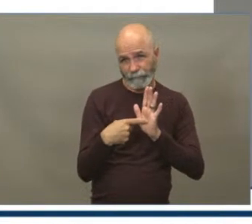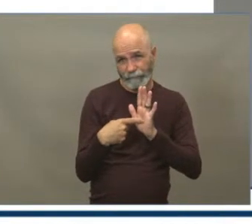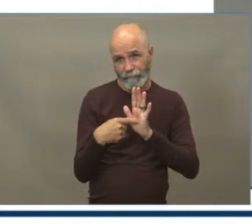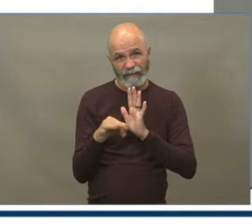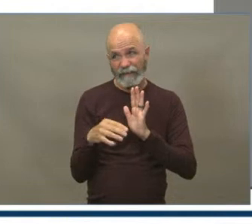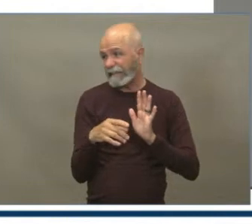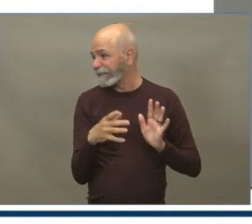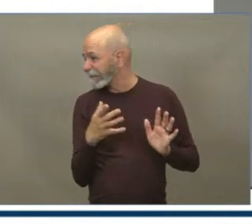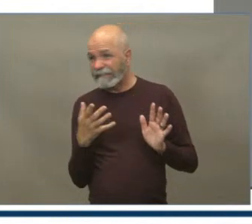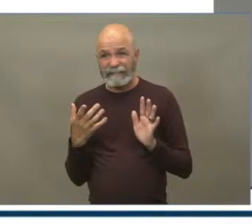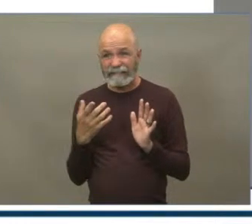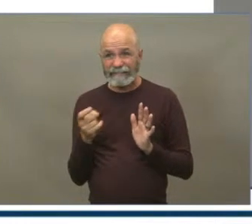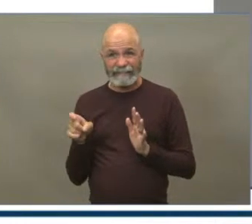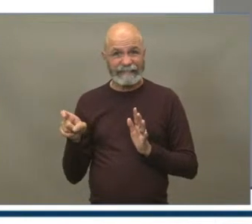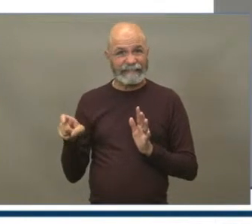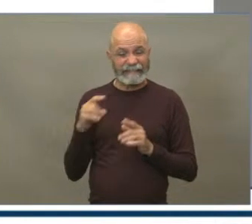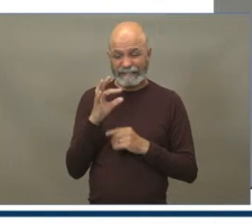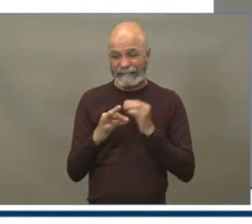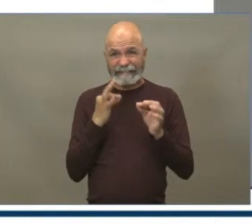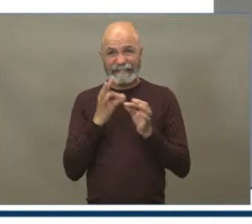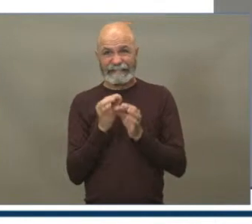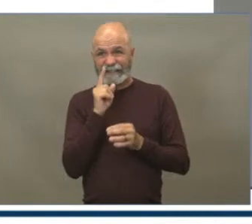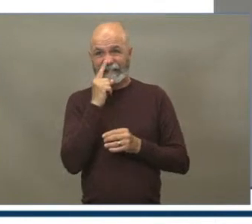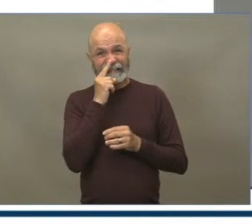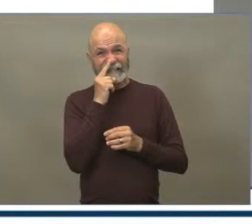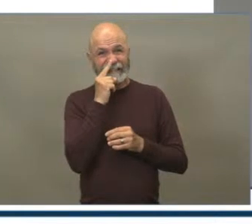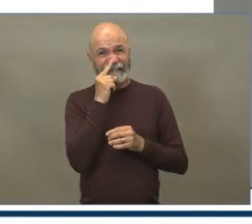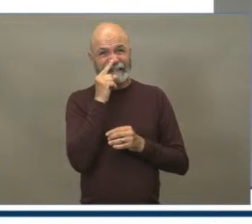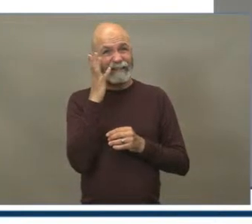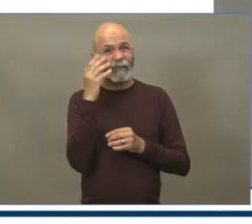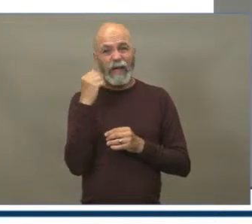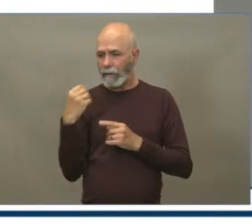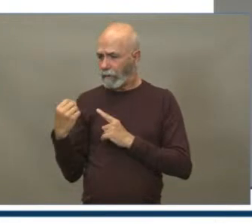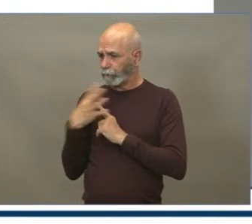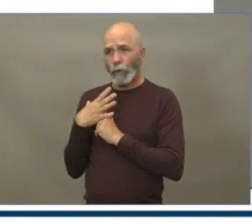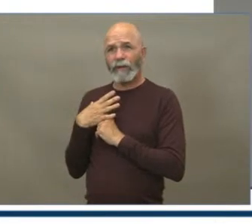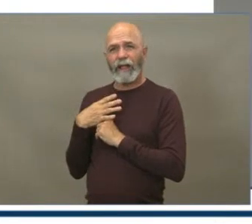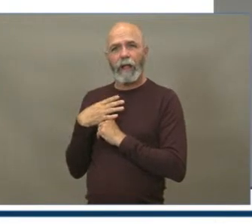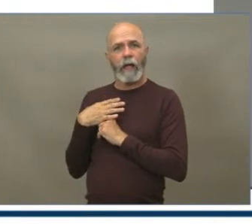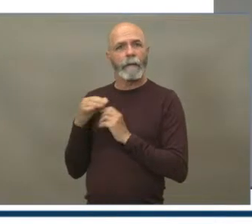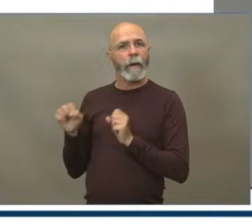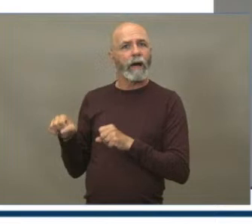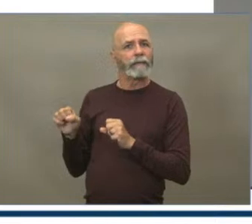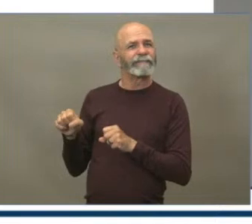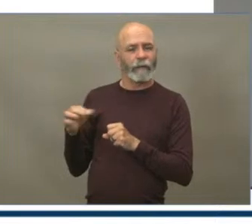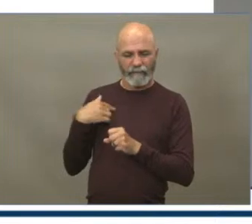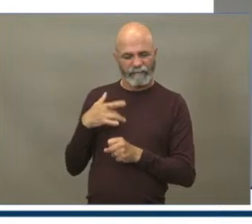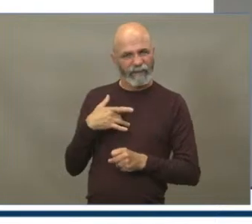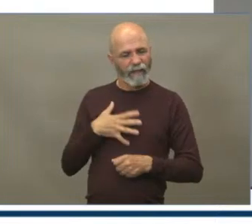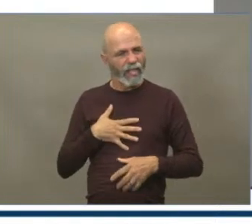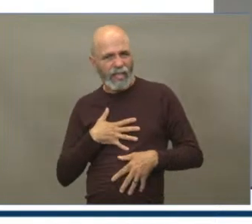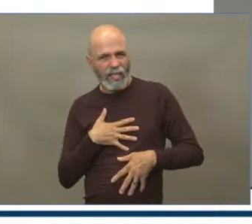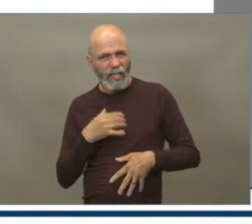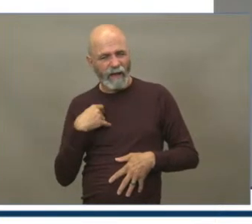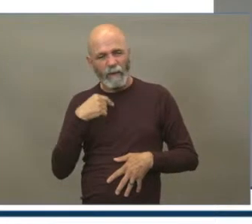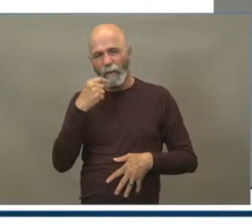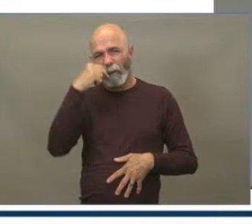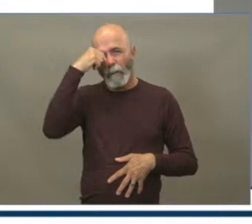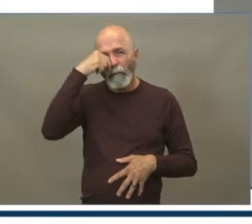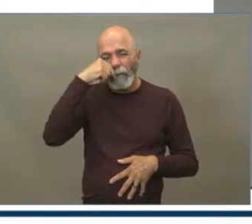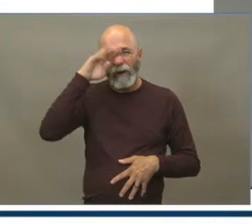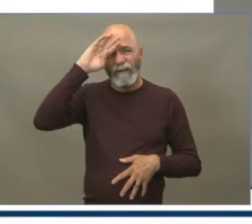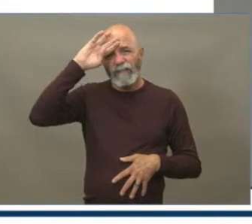of a potential exposure, because of symptoms, or because they believe that they were in close contact with somebody with